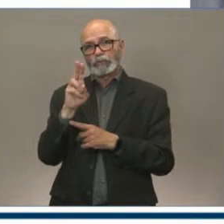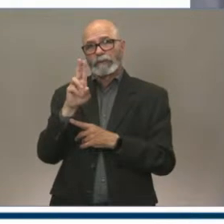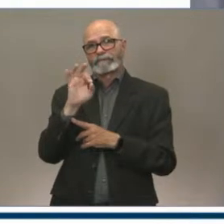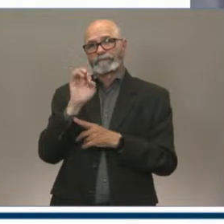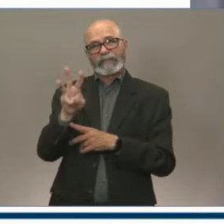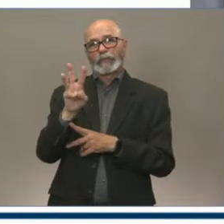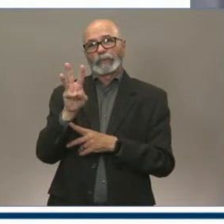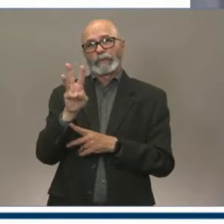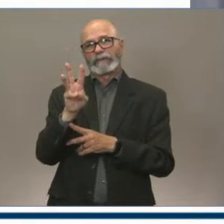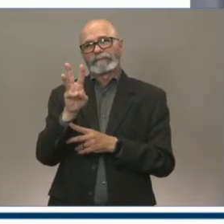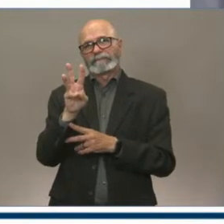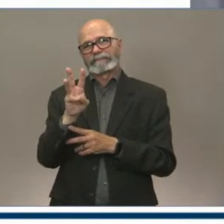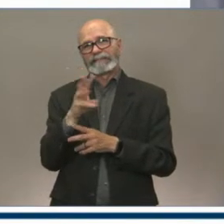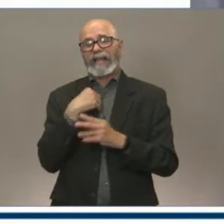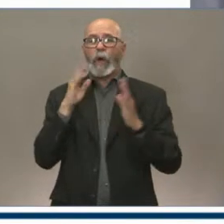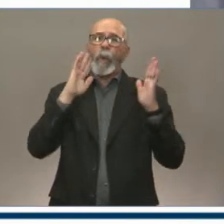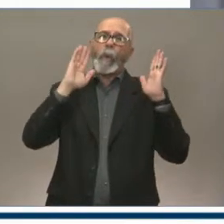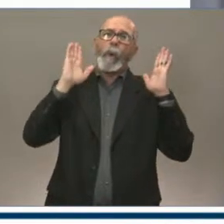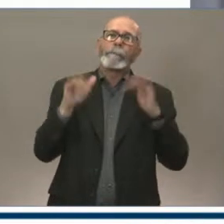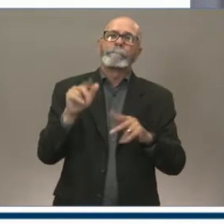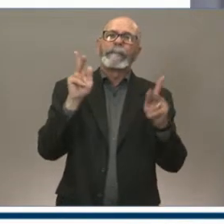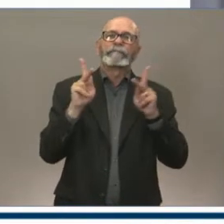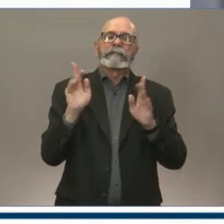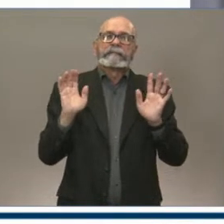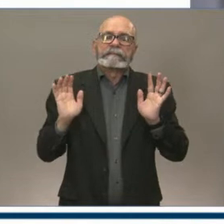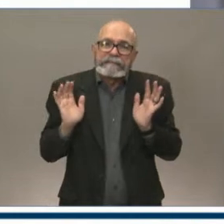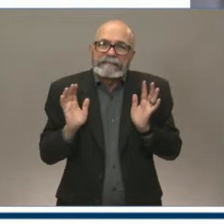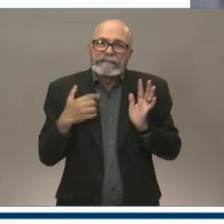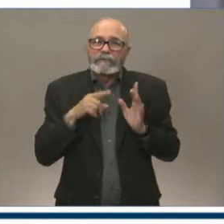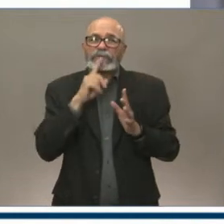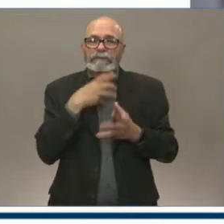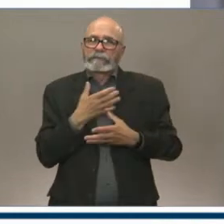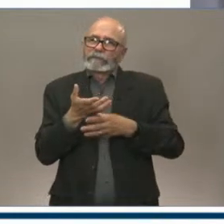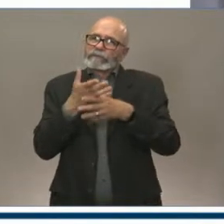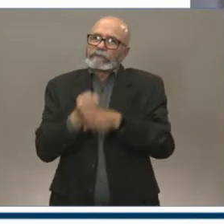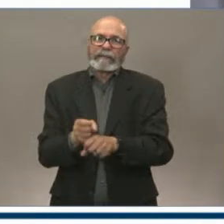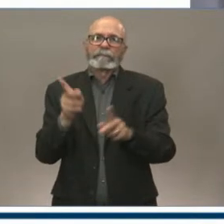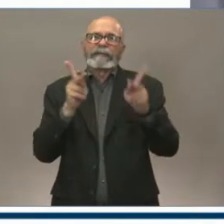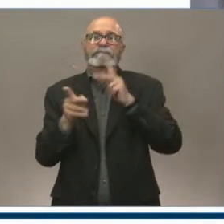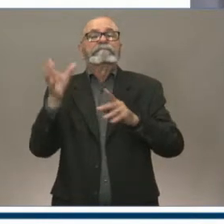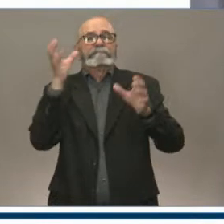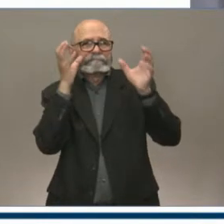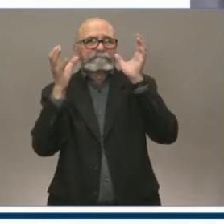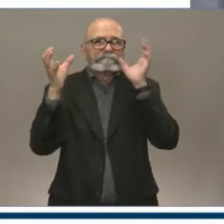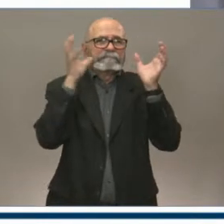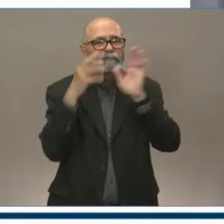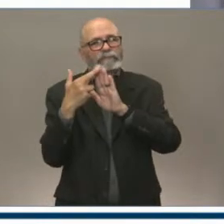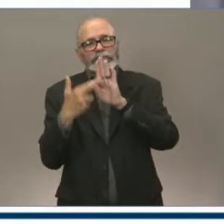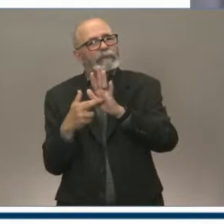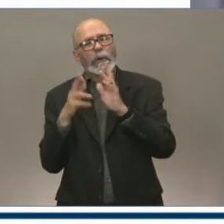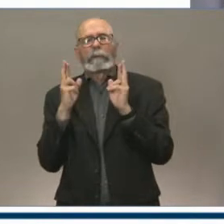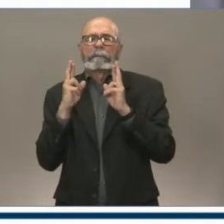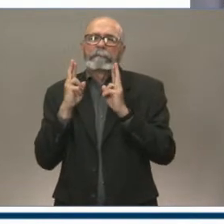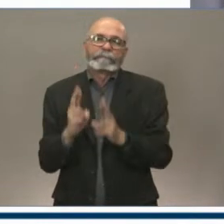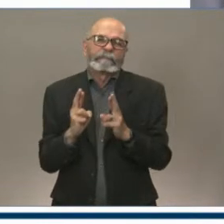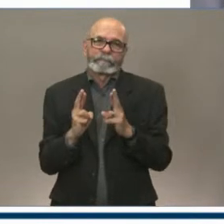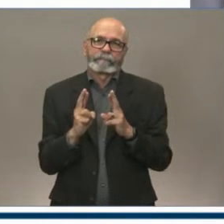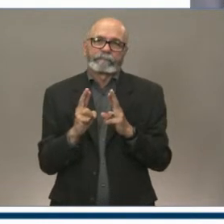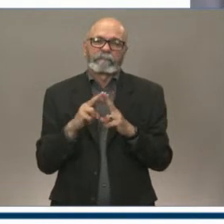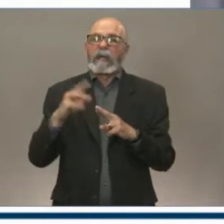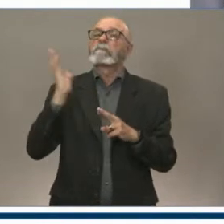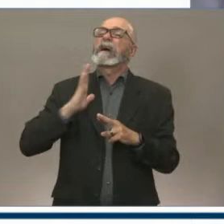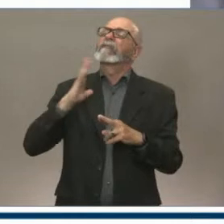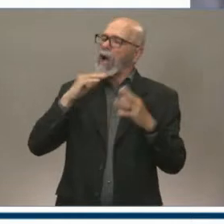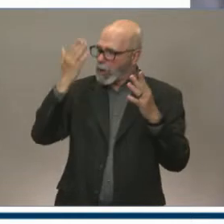Scotians to follow what we've brought forward in the last couple of days, and that's how we've been able to beat this virus before. There's